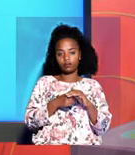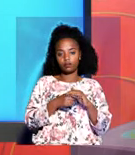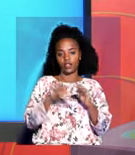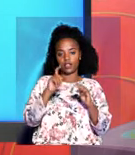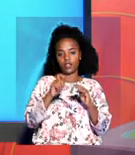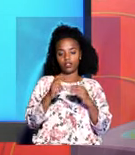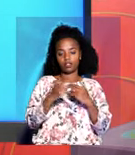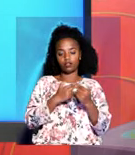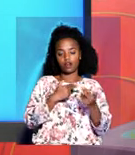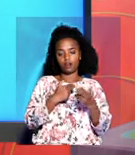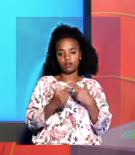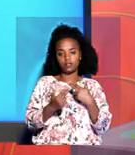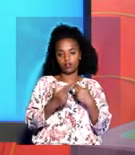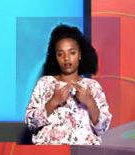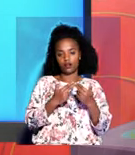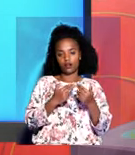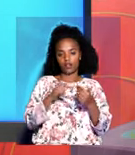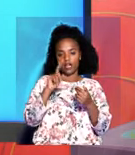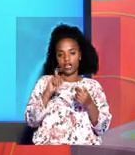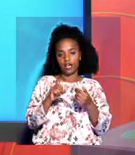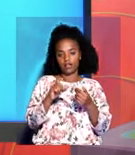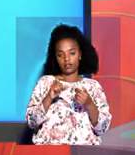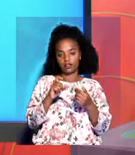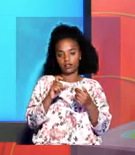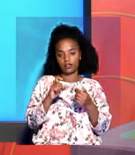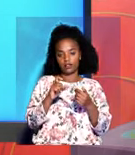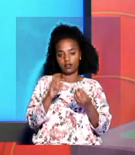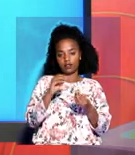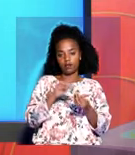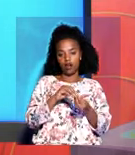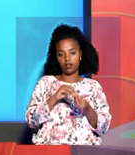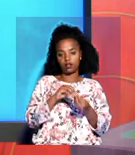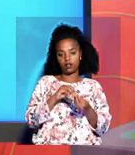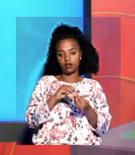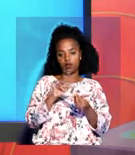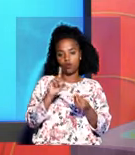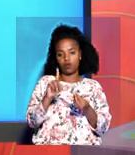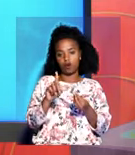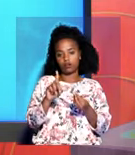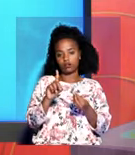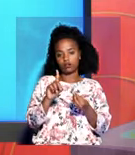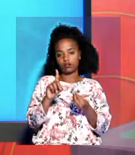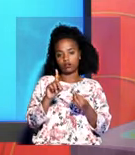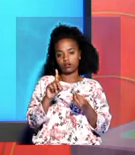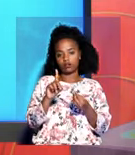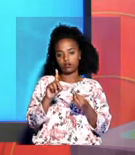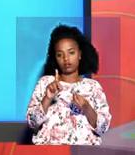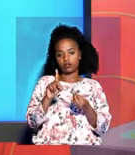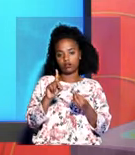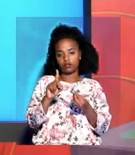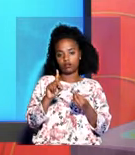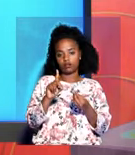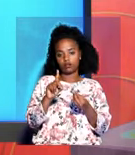x times x plus 1.